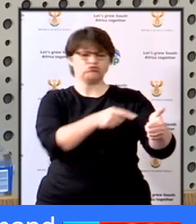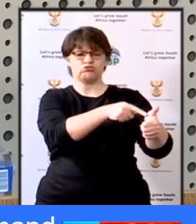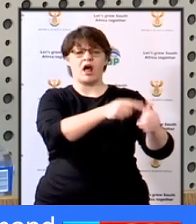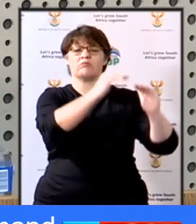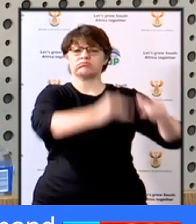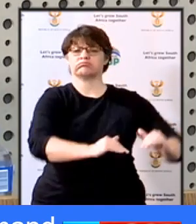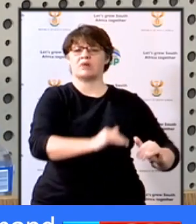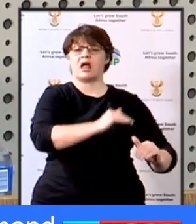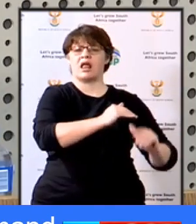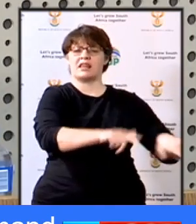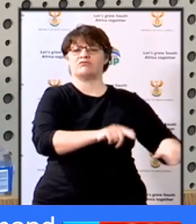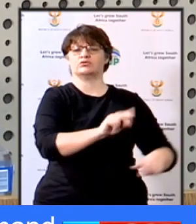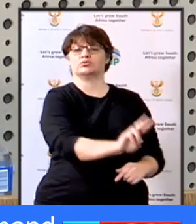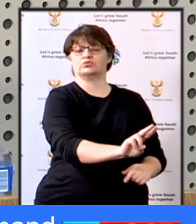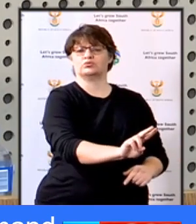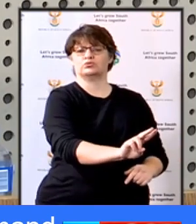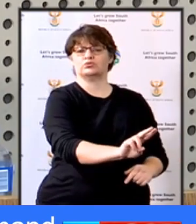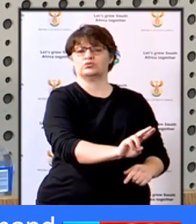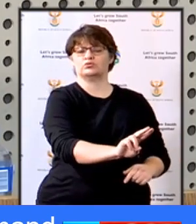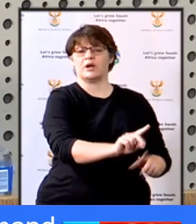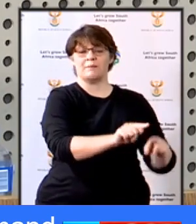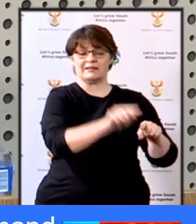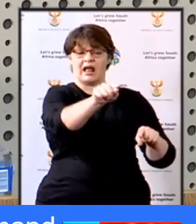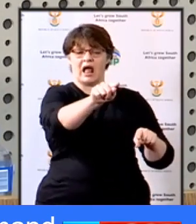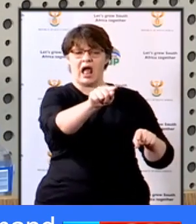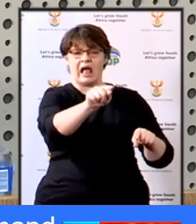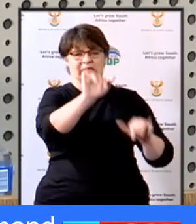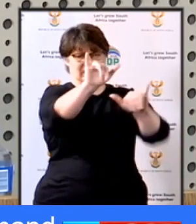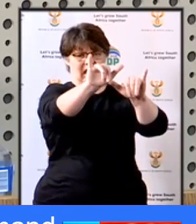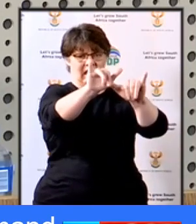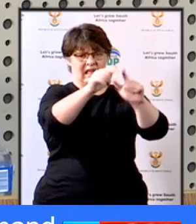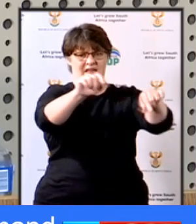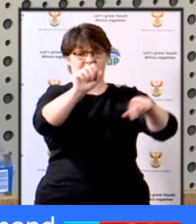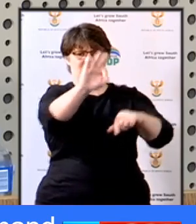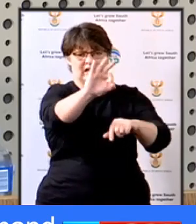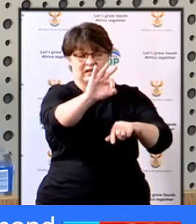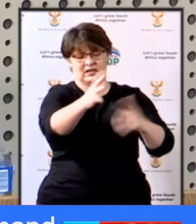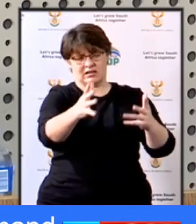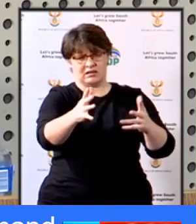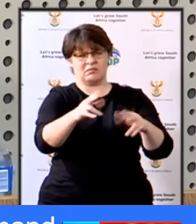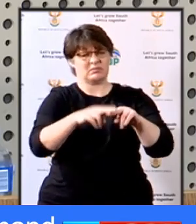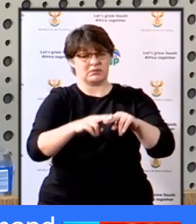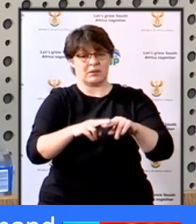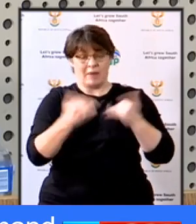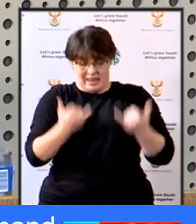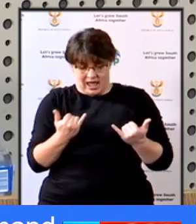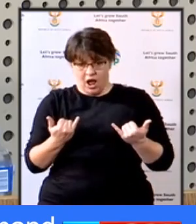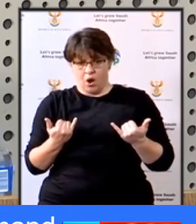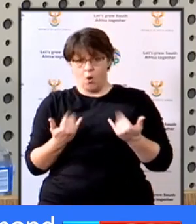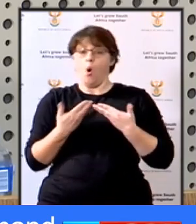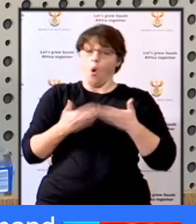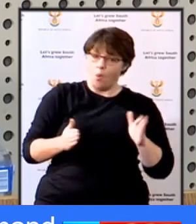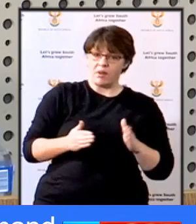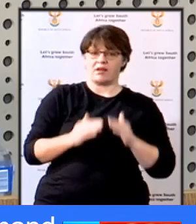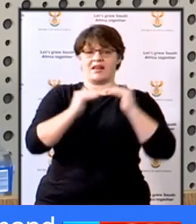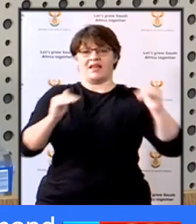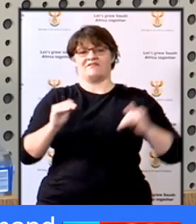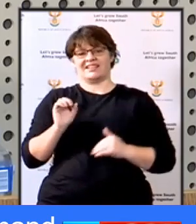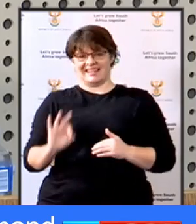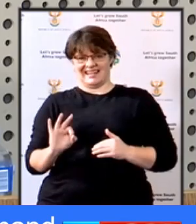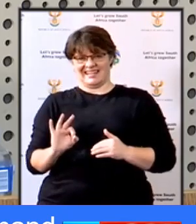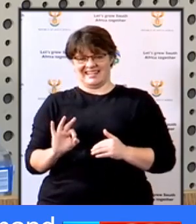for now we're all going to level 3 with the hotspots where